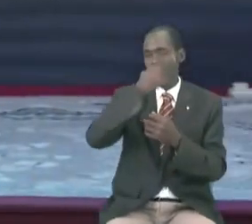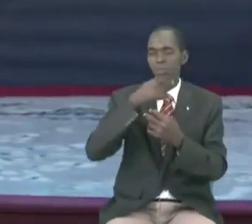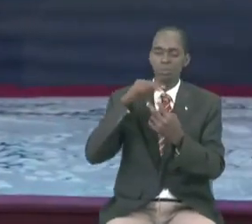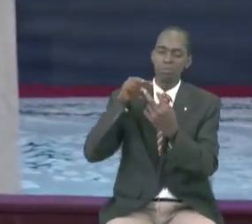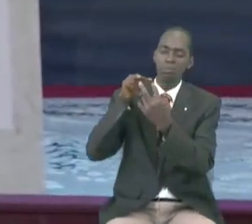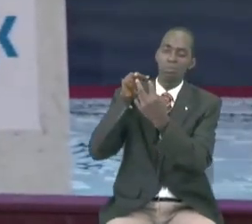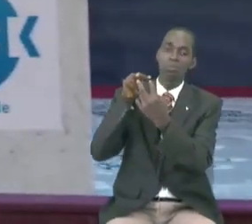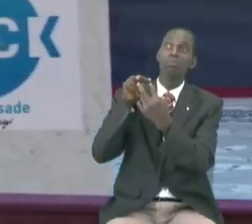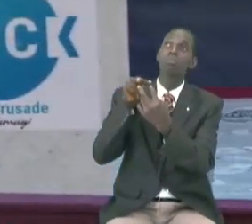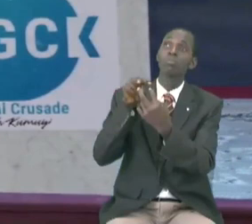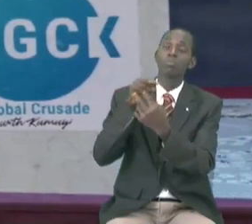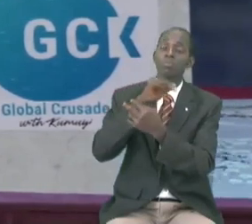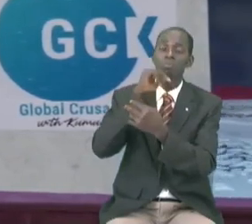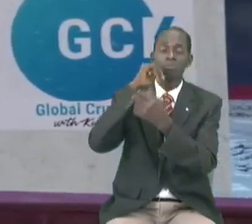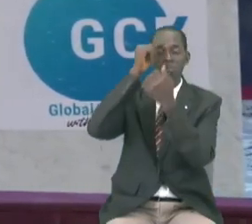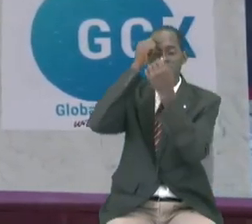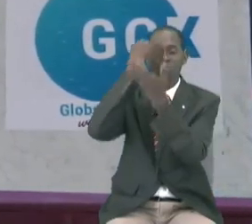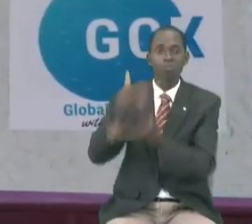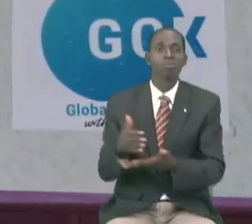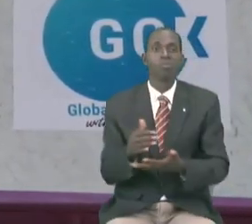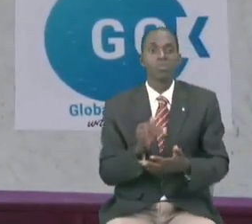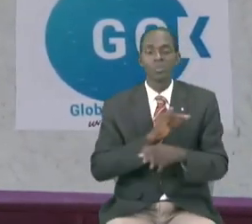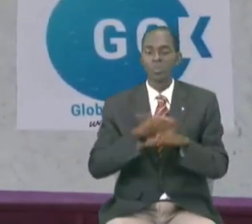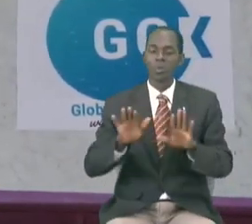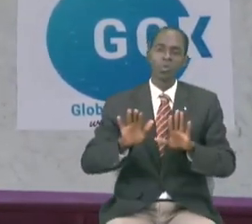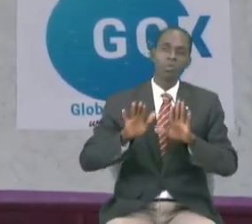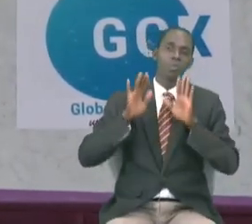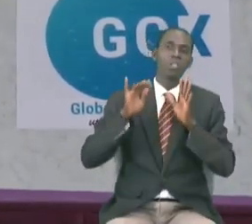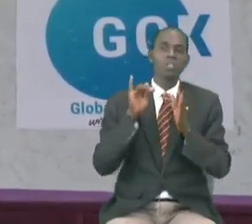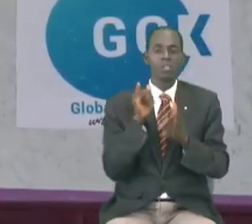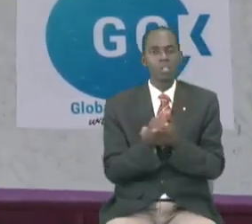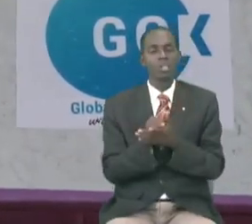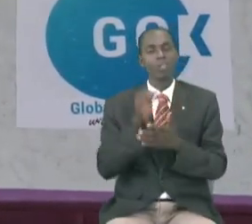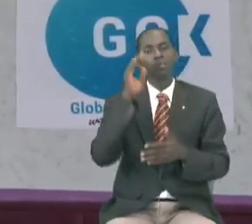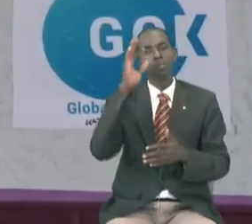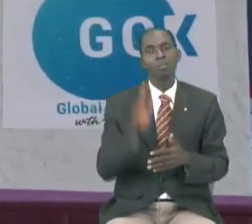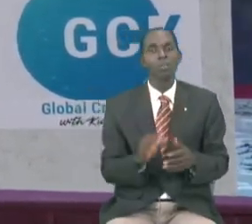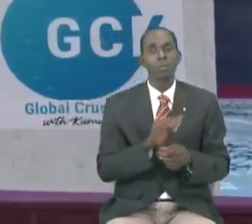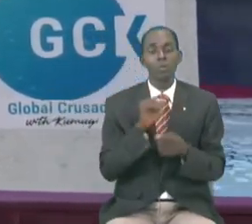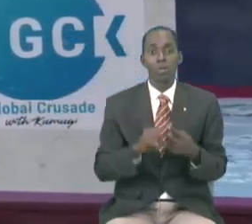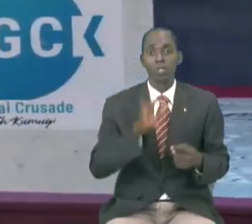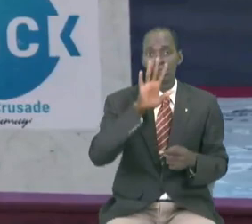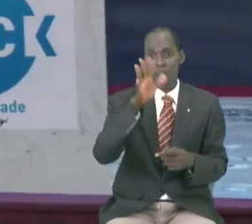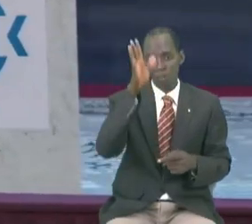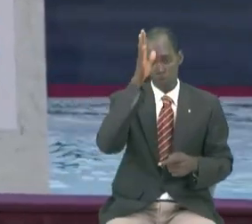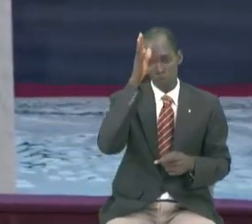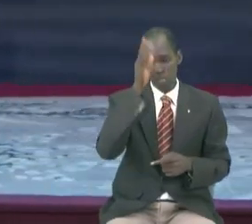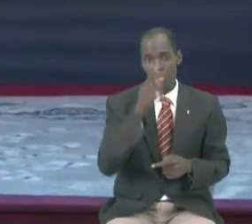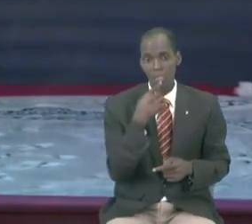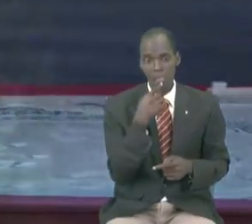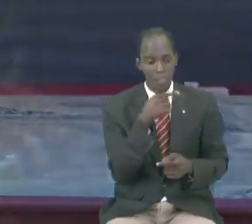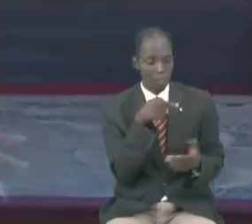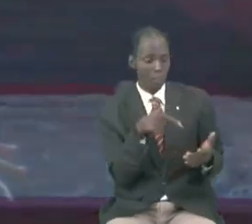says, this is the way to go, and then you look at him and you smile, and then that's plastic